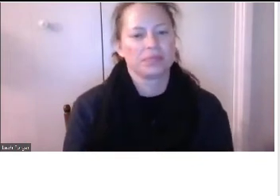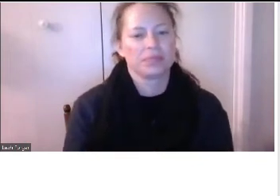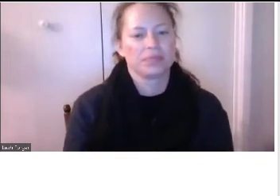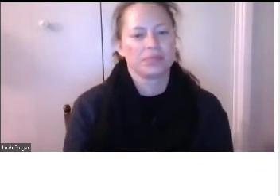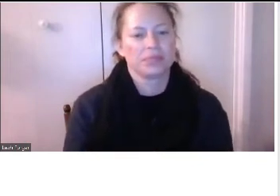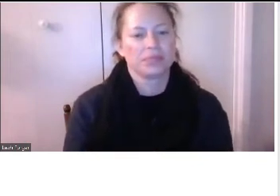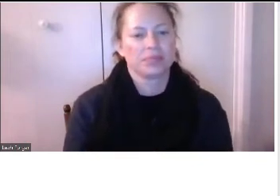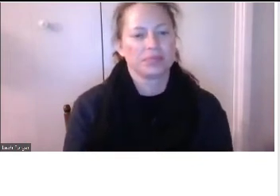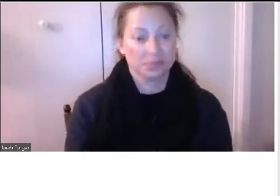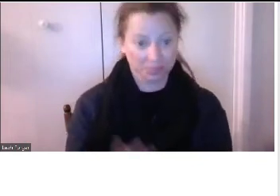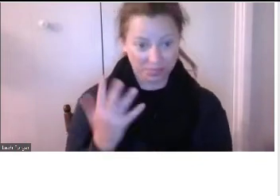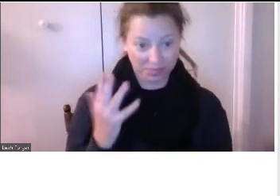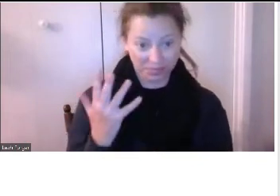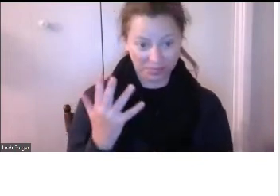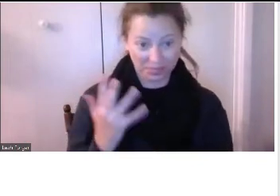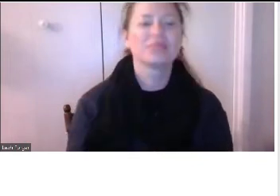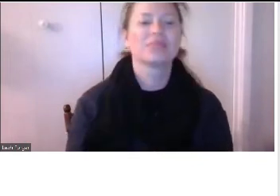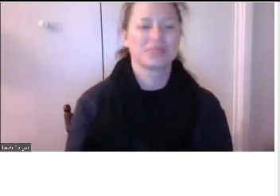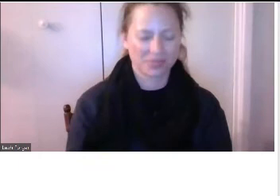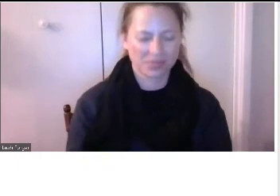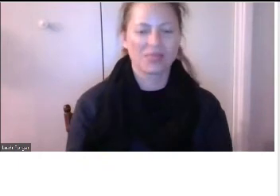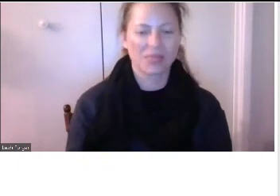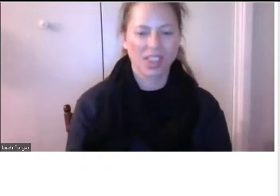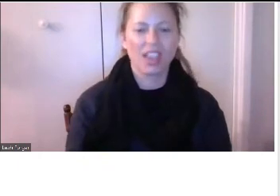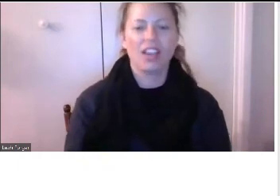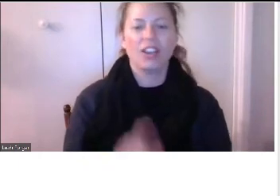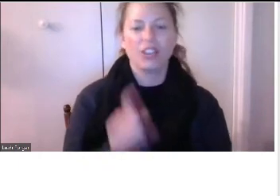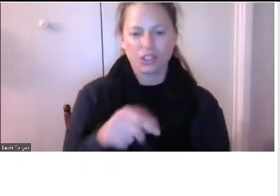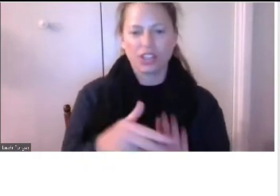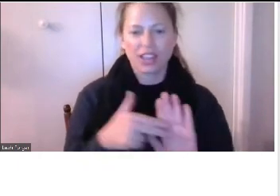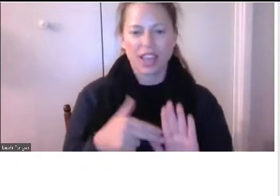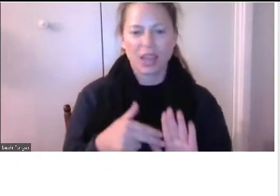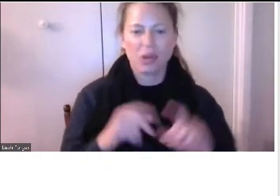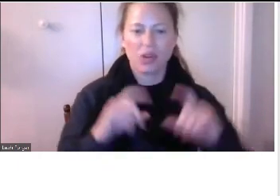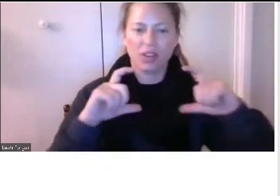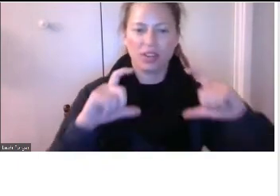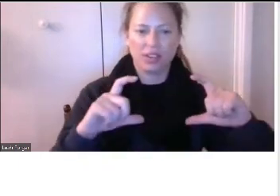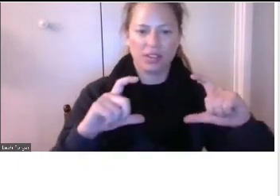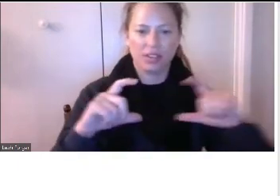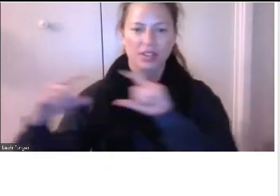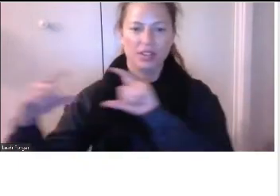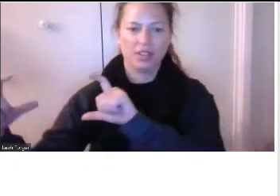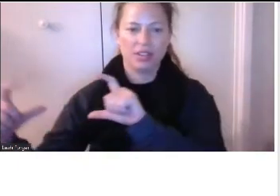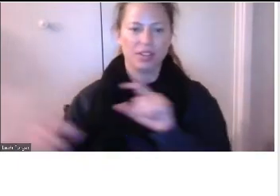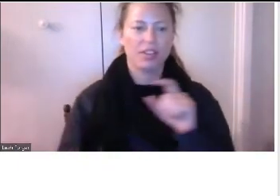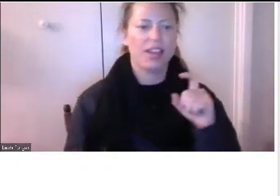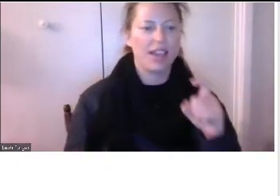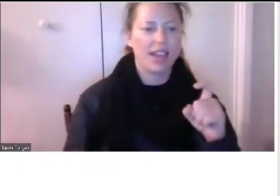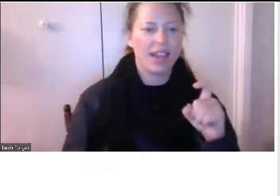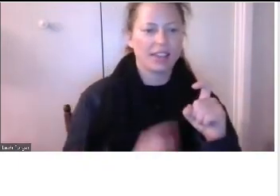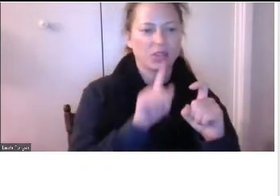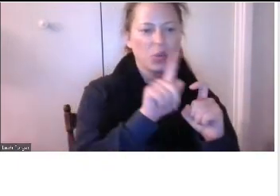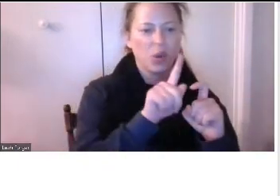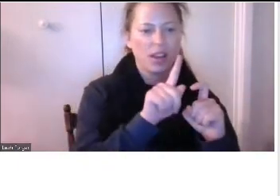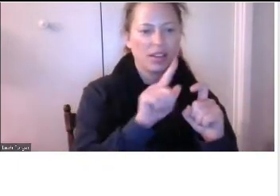All right, welcome back. We should label x1, y1, x2,